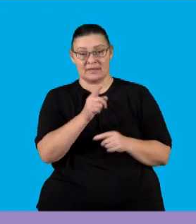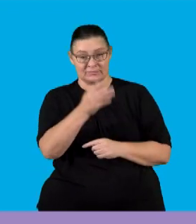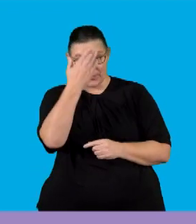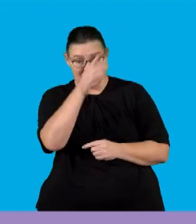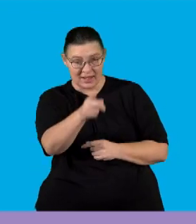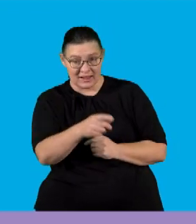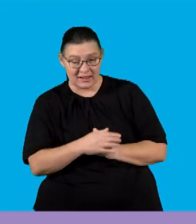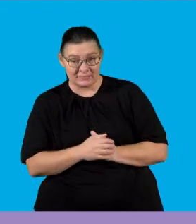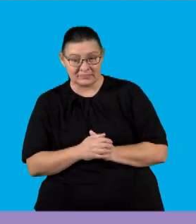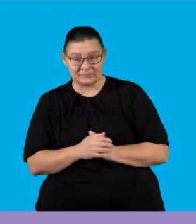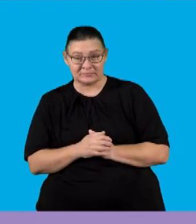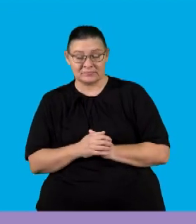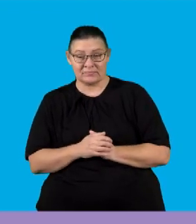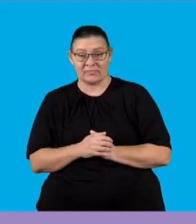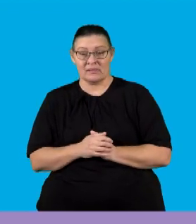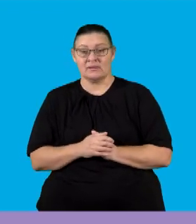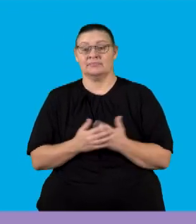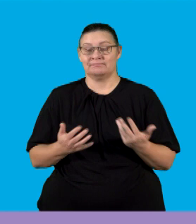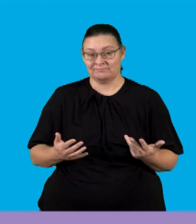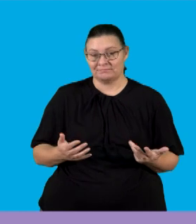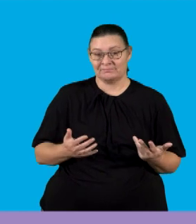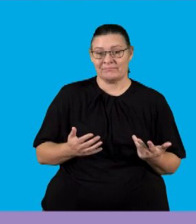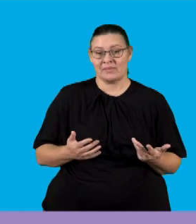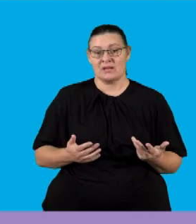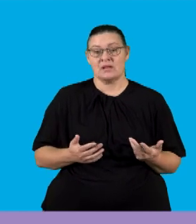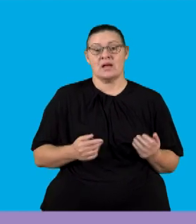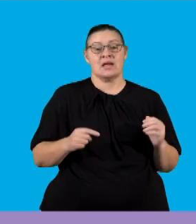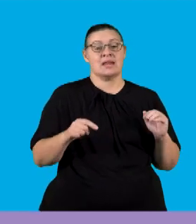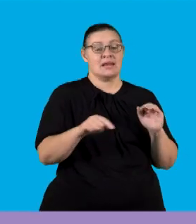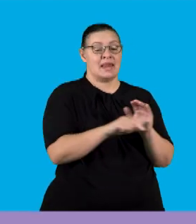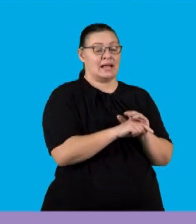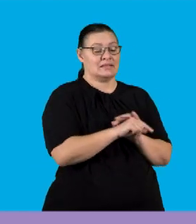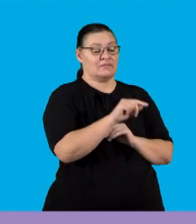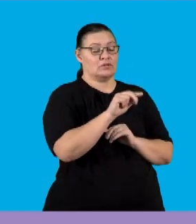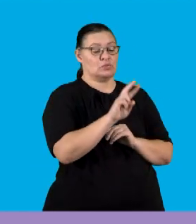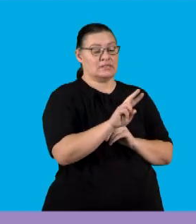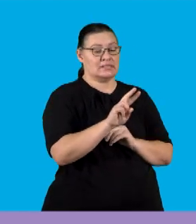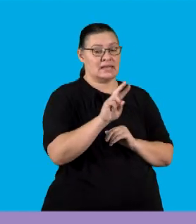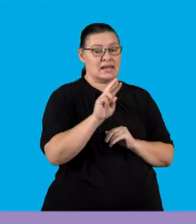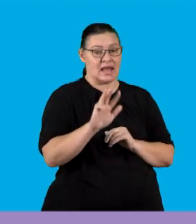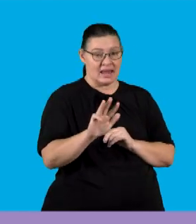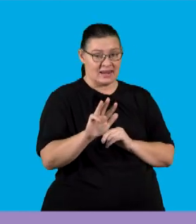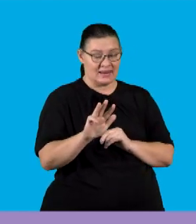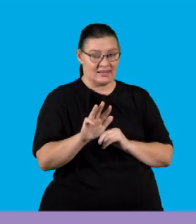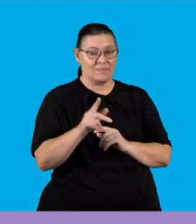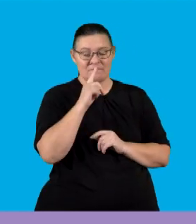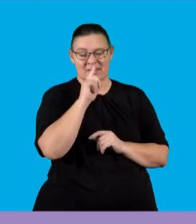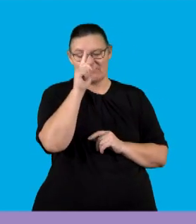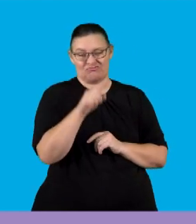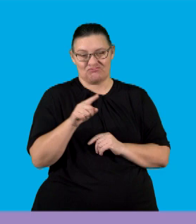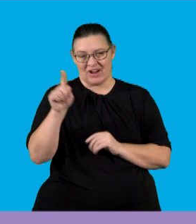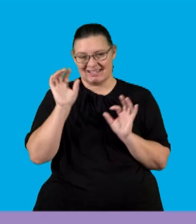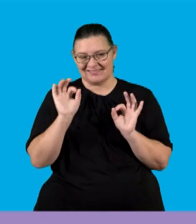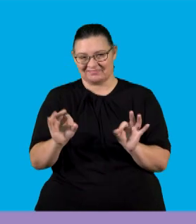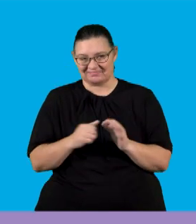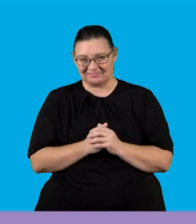you are absolutely correct. And that is, of course, our 20th term. Let's move on to the